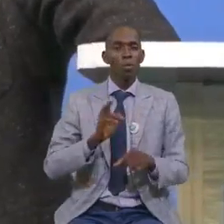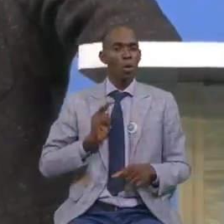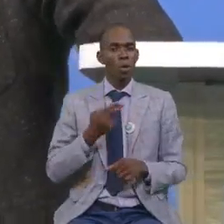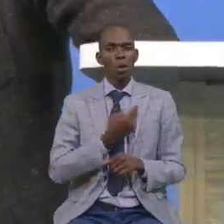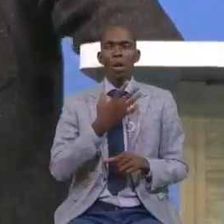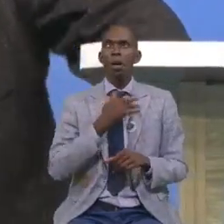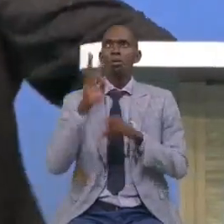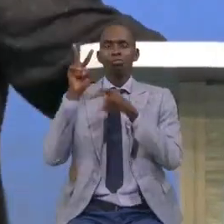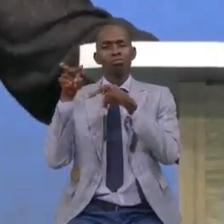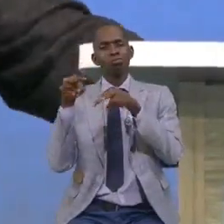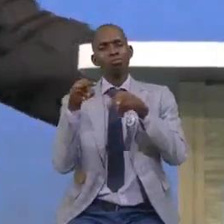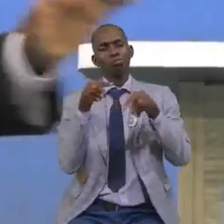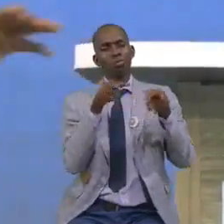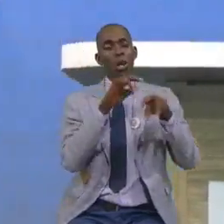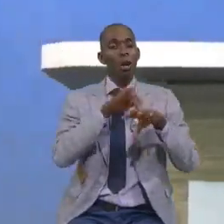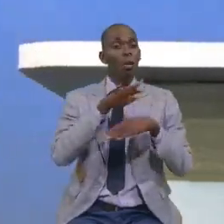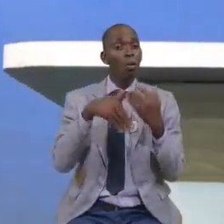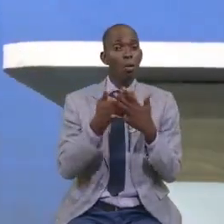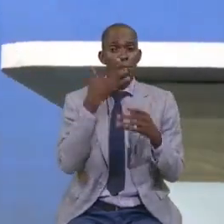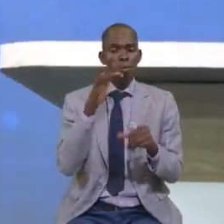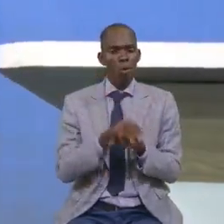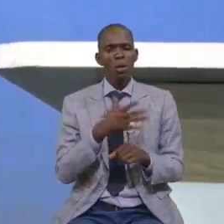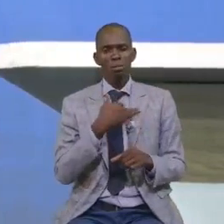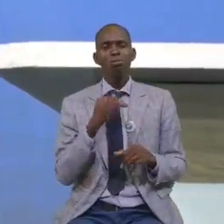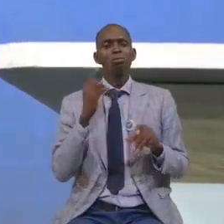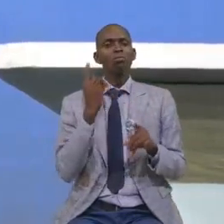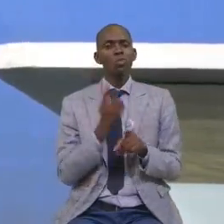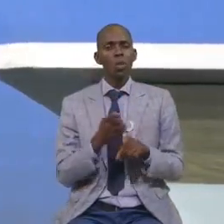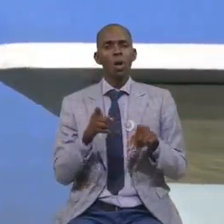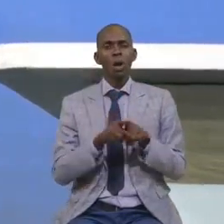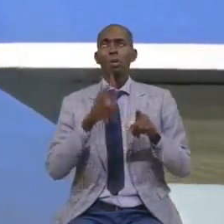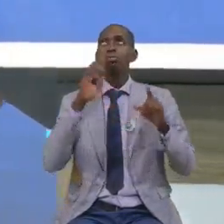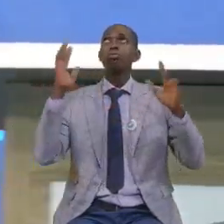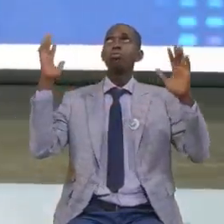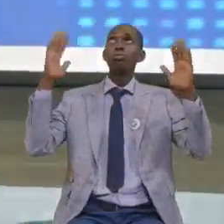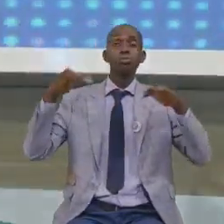the promises and he says, just like the rain comes down,